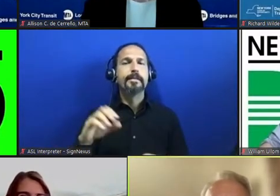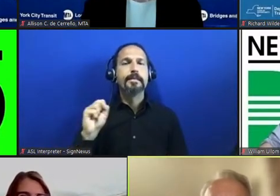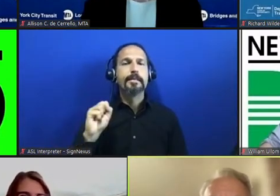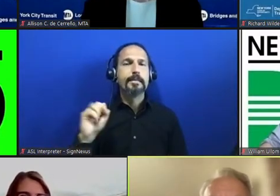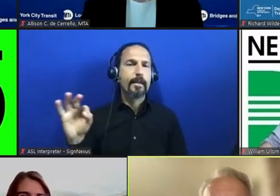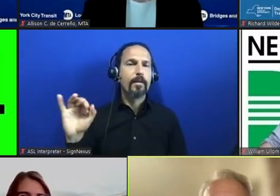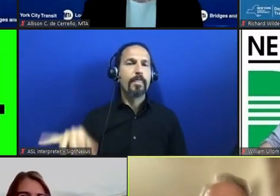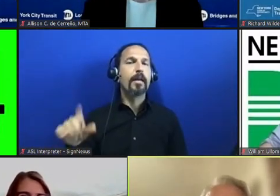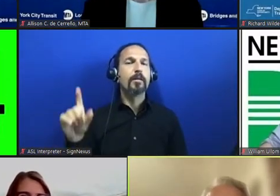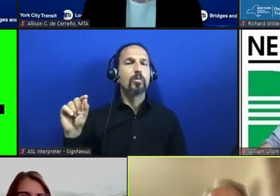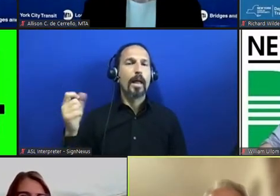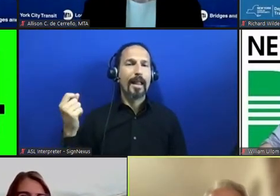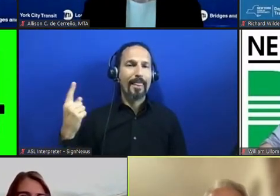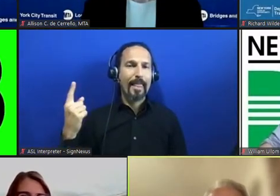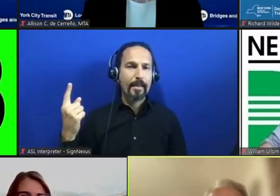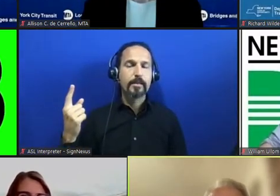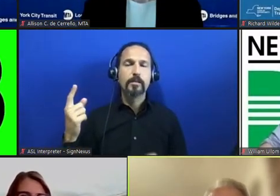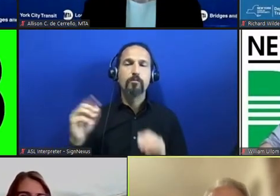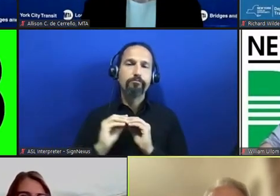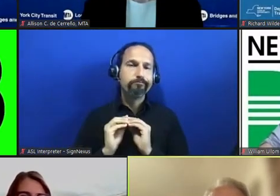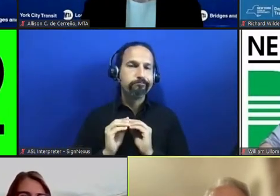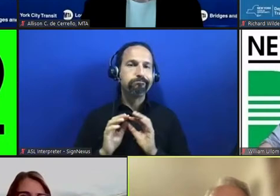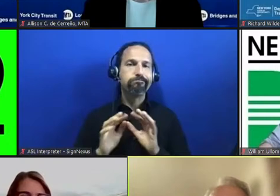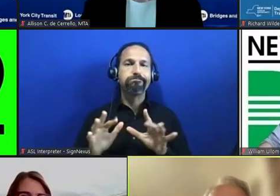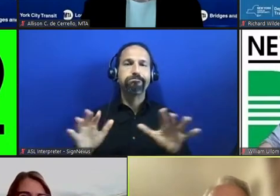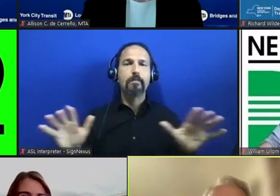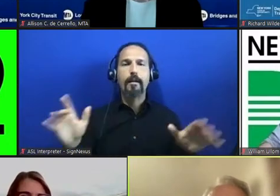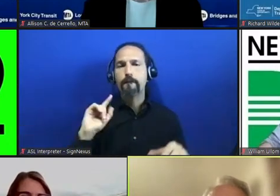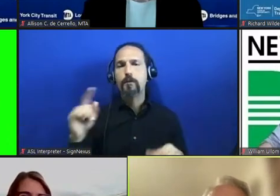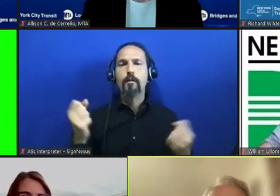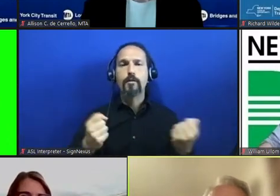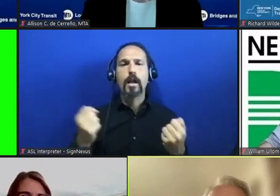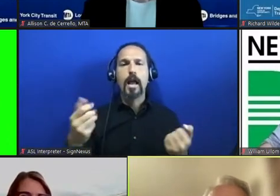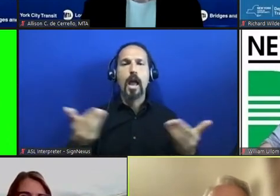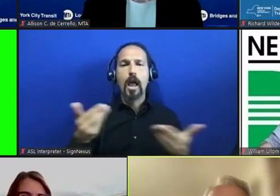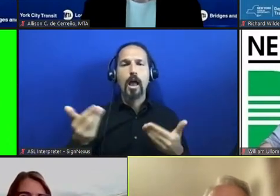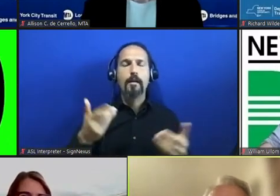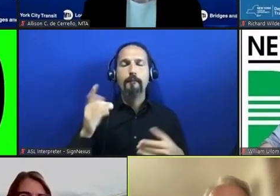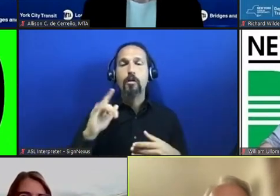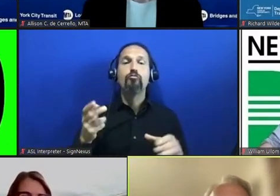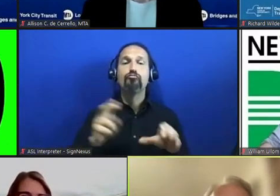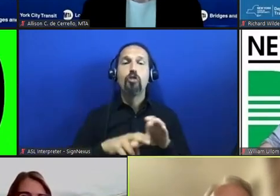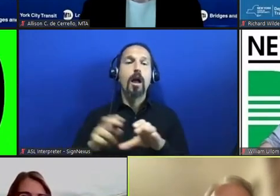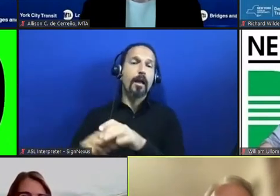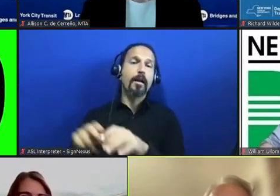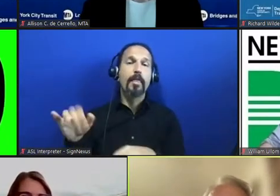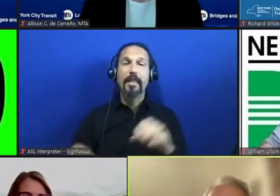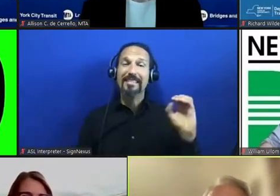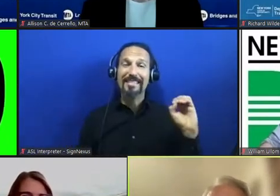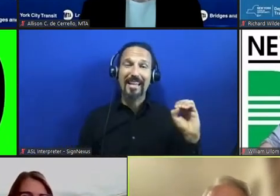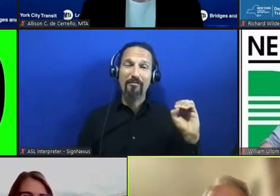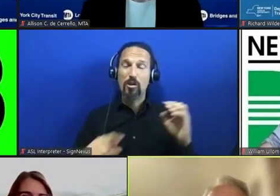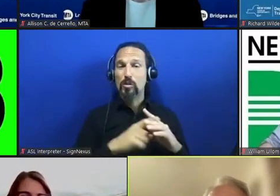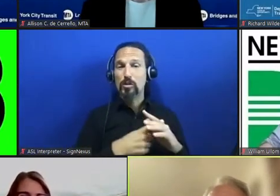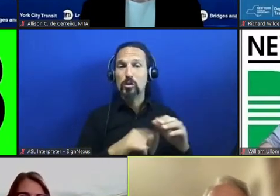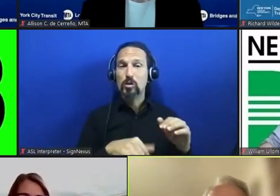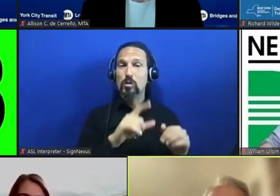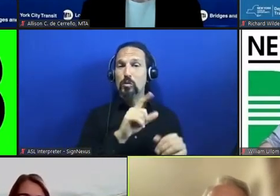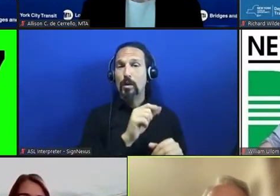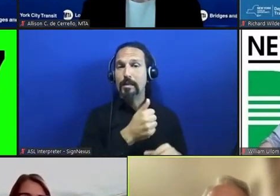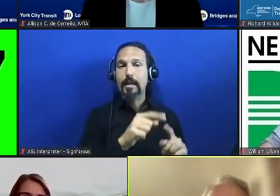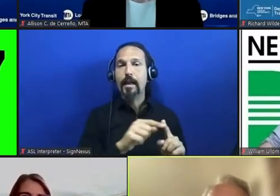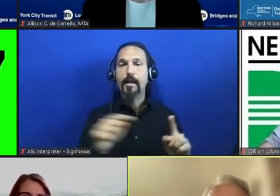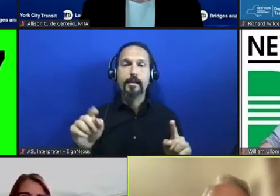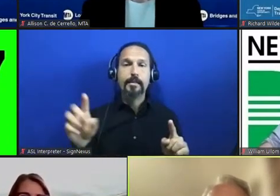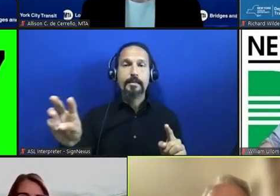in 2011 and since then the vehicle for higher number of rides per day have gone from zero in 2010 to